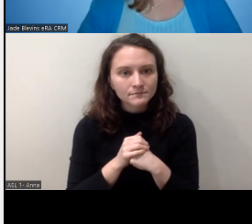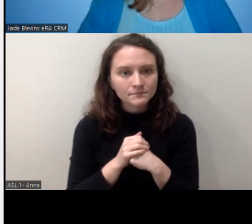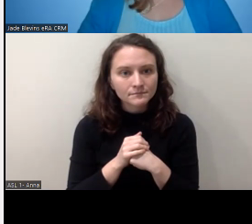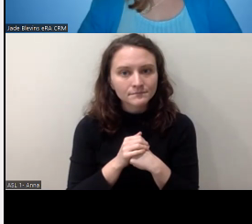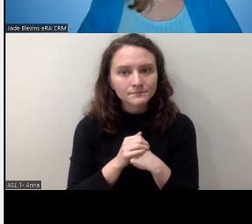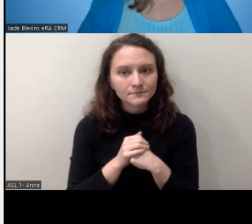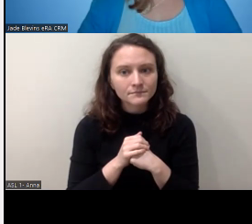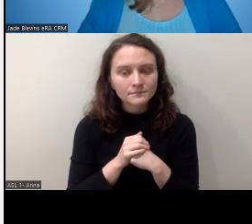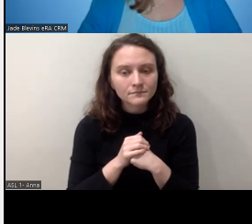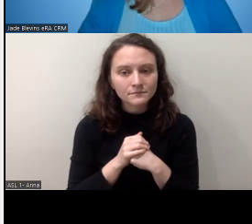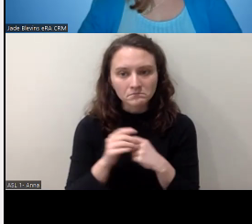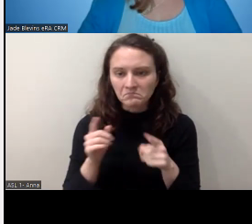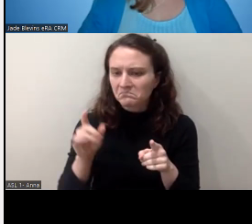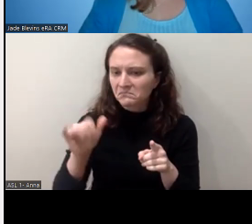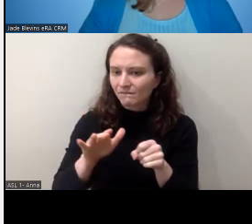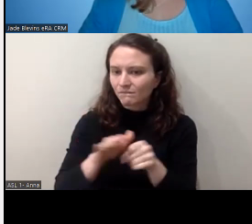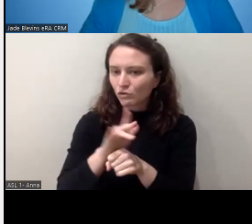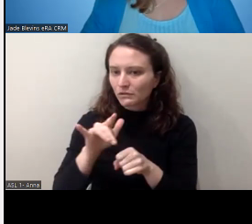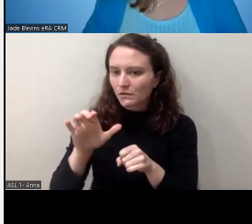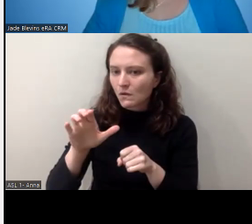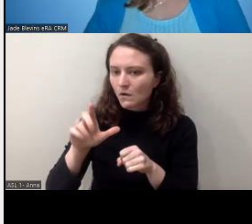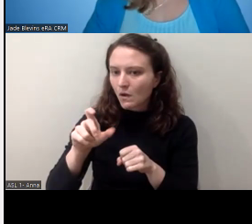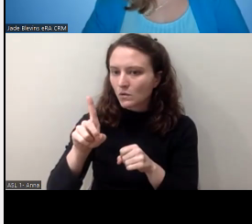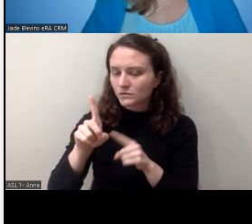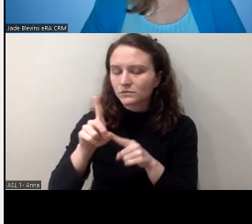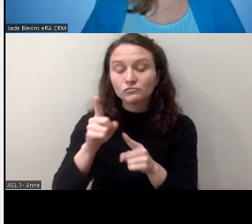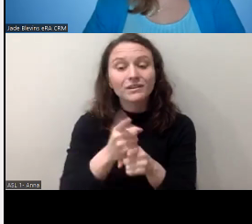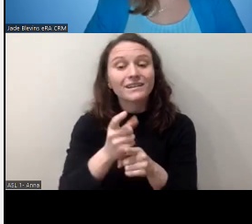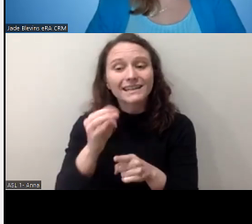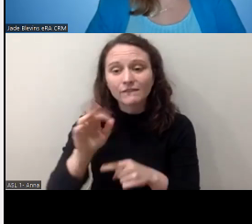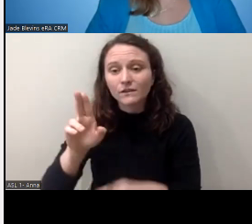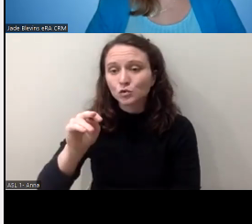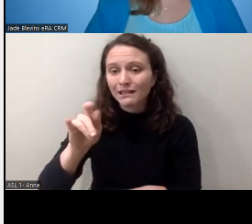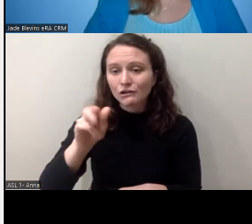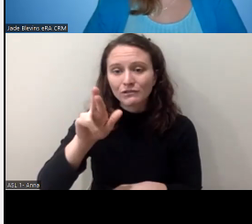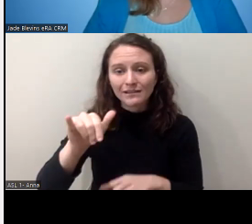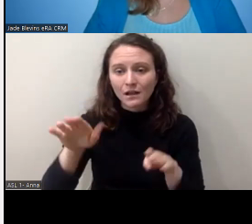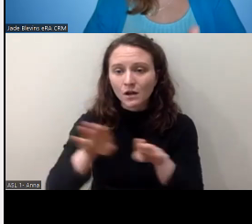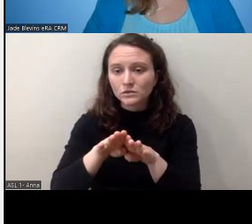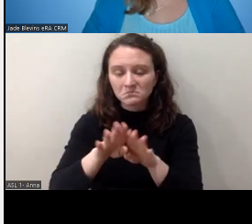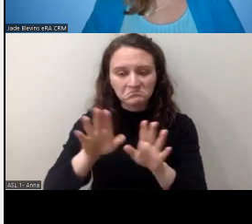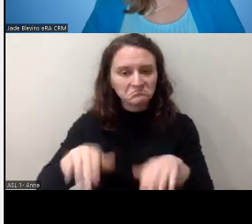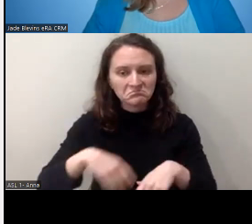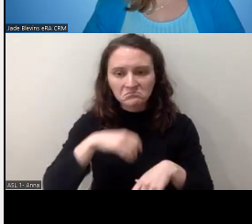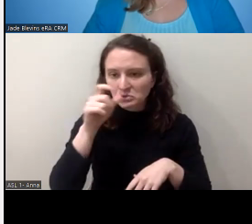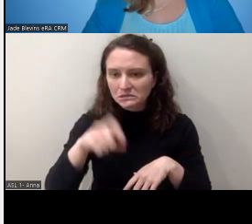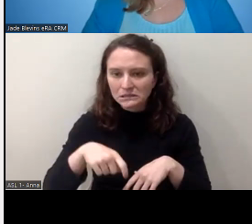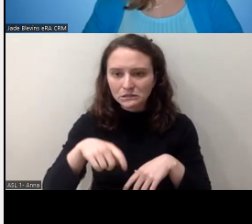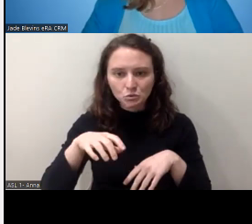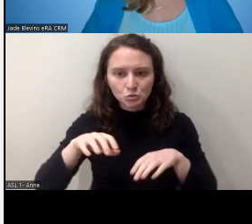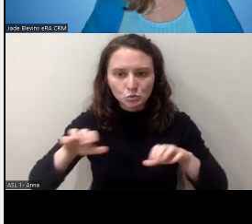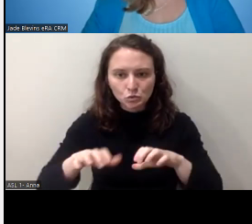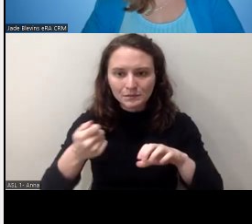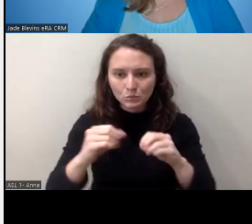it is fully closed. Yeah. If it's unilaterally closed, you do not need to take any more action. If it makes you